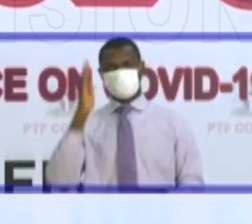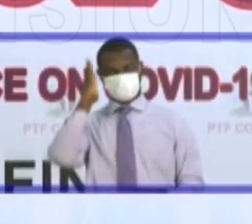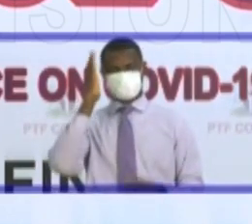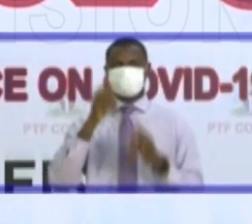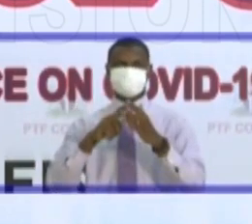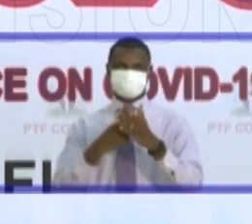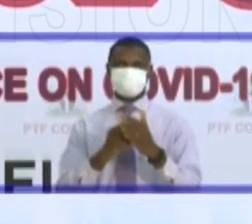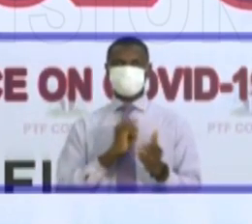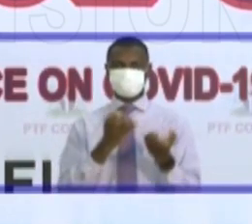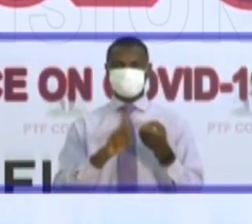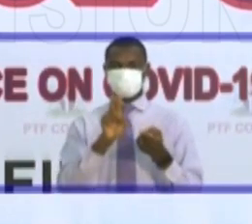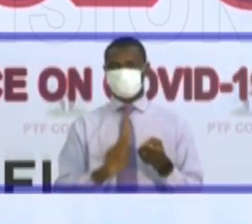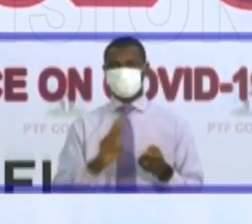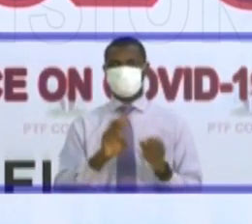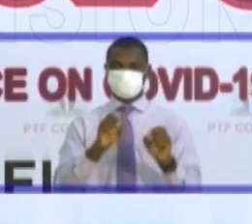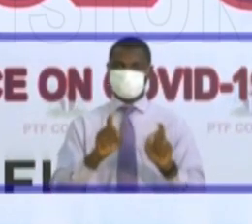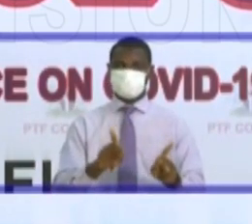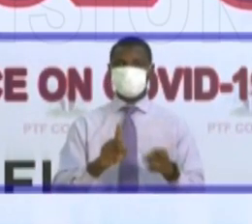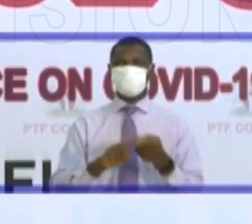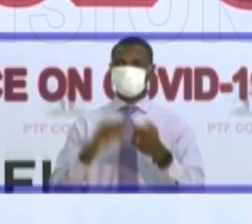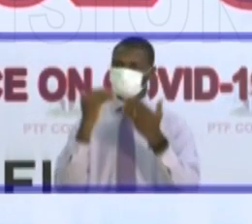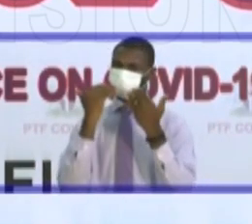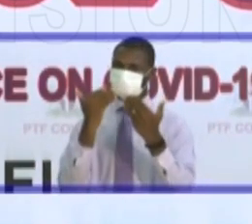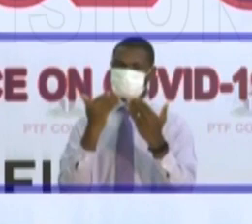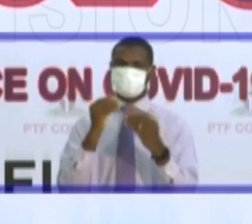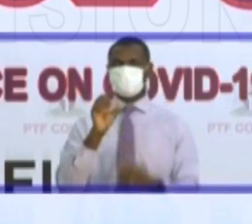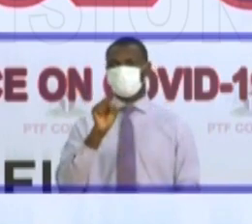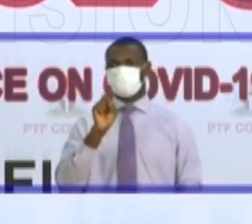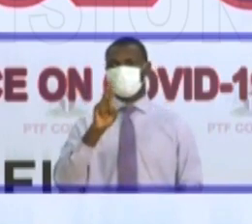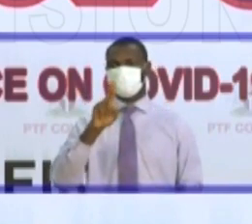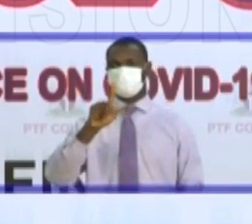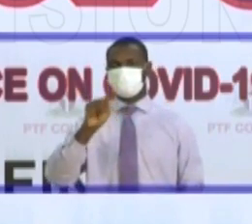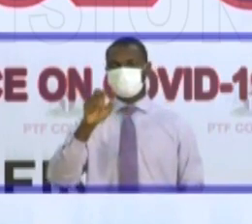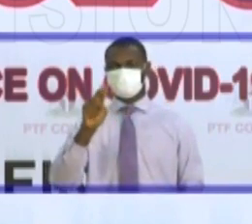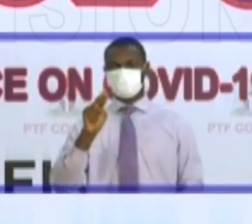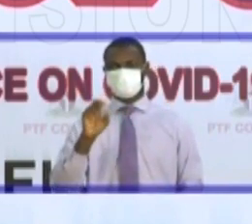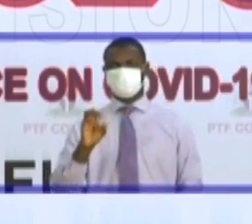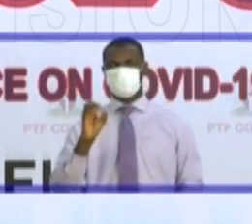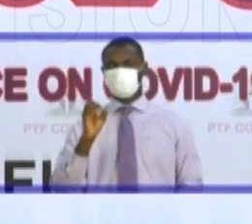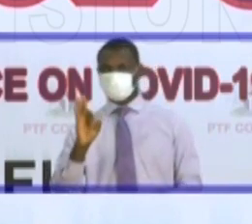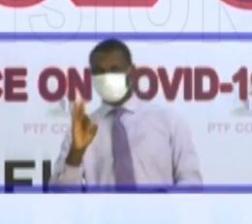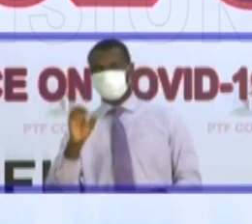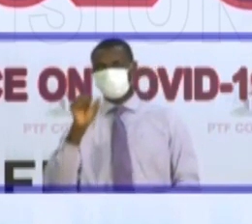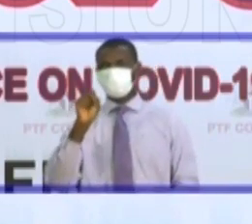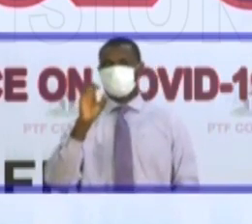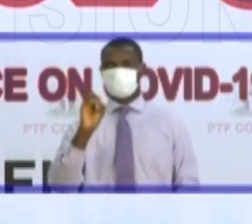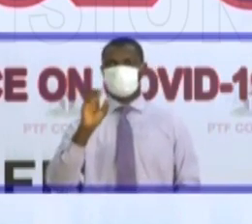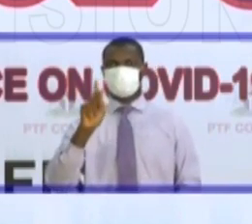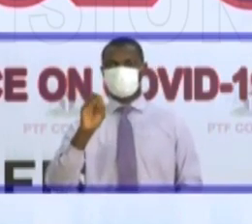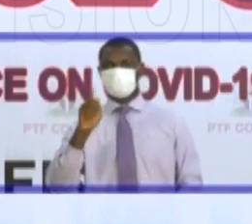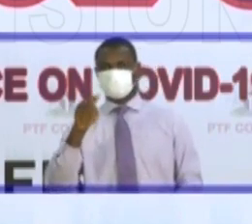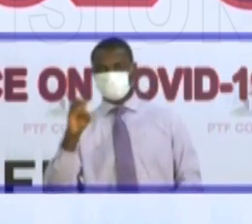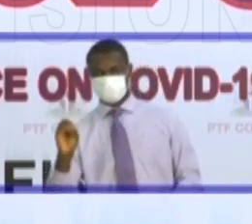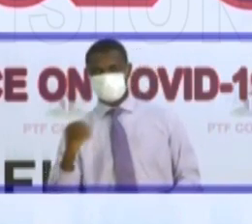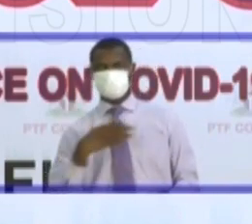medium to thank His Eminence, the Sultan of Sokoto and the President General of the Nigerian